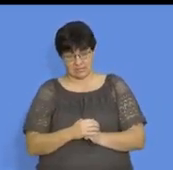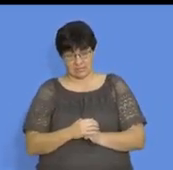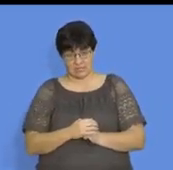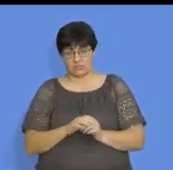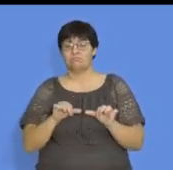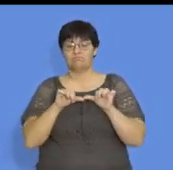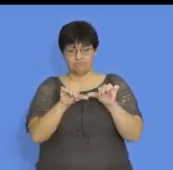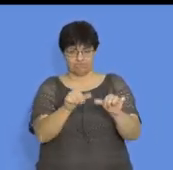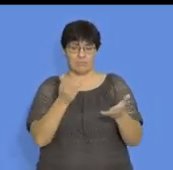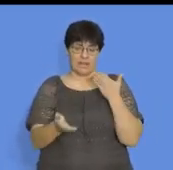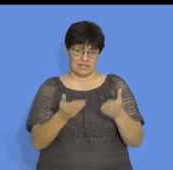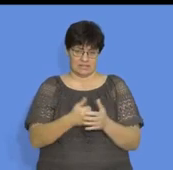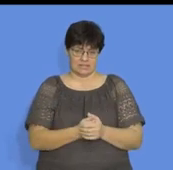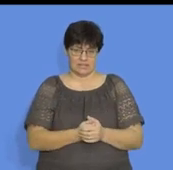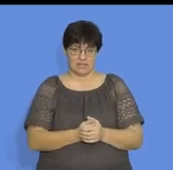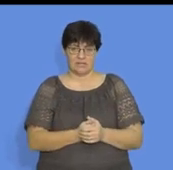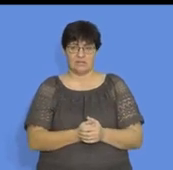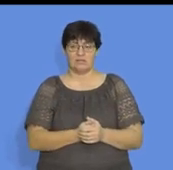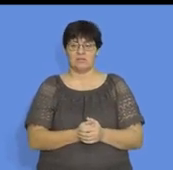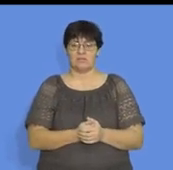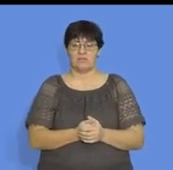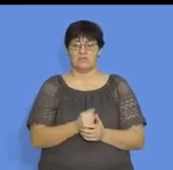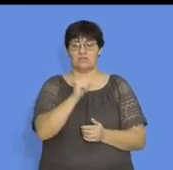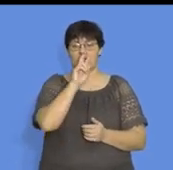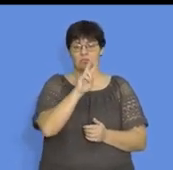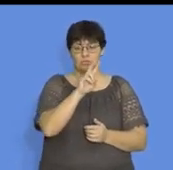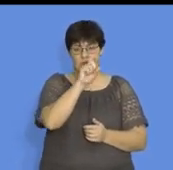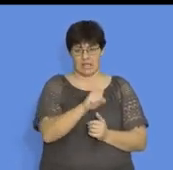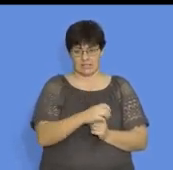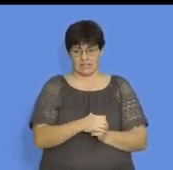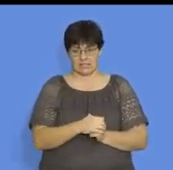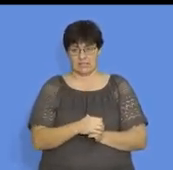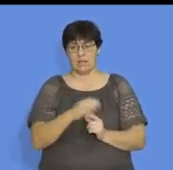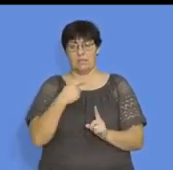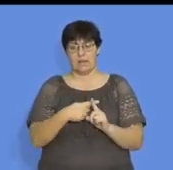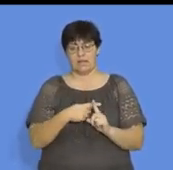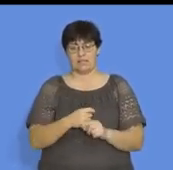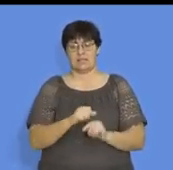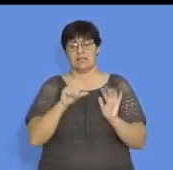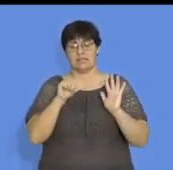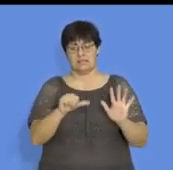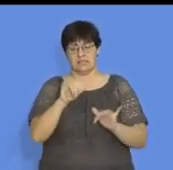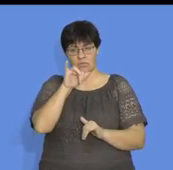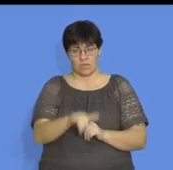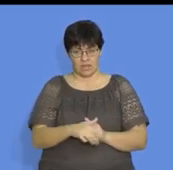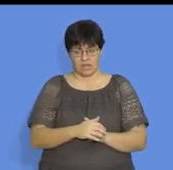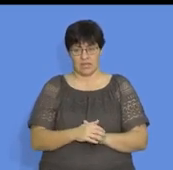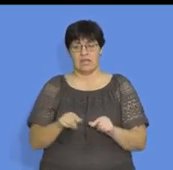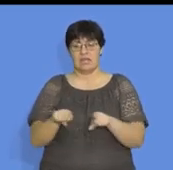to maintain the balance. So this will now be 2x plus